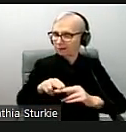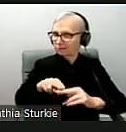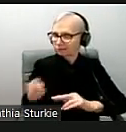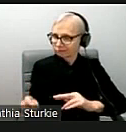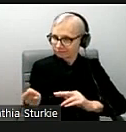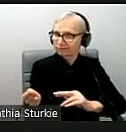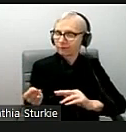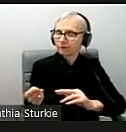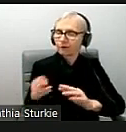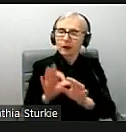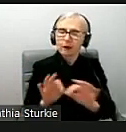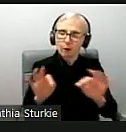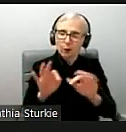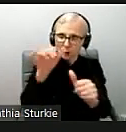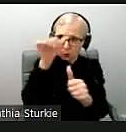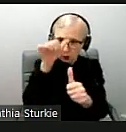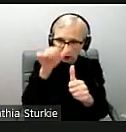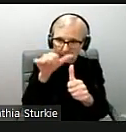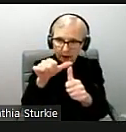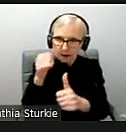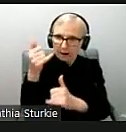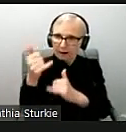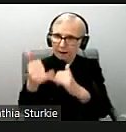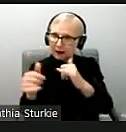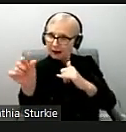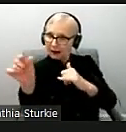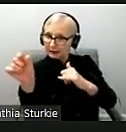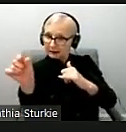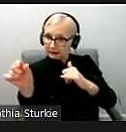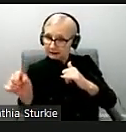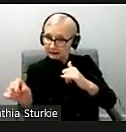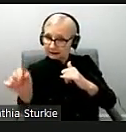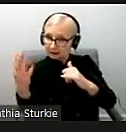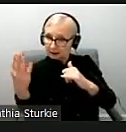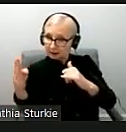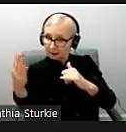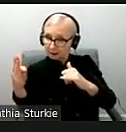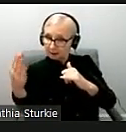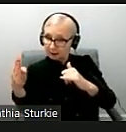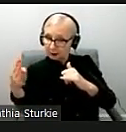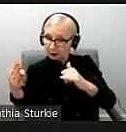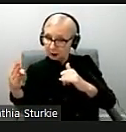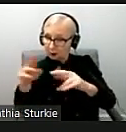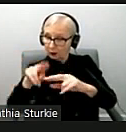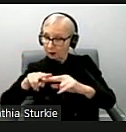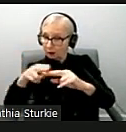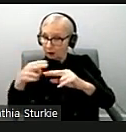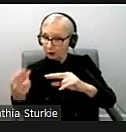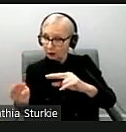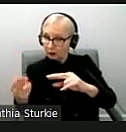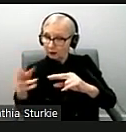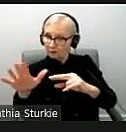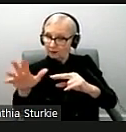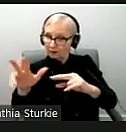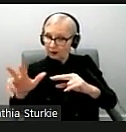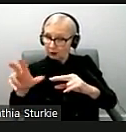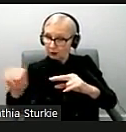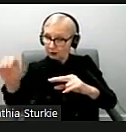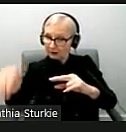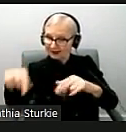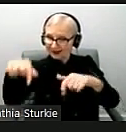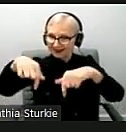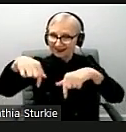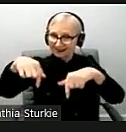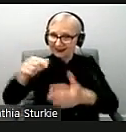Also important to keep in mind that the last bar shown here in blue with the decrease of 53% is this week's data. So